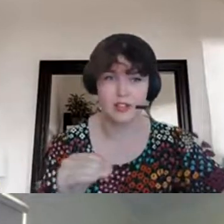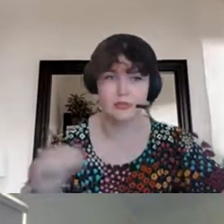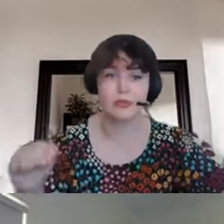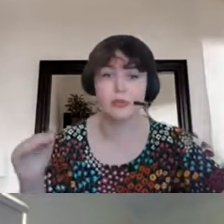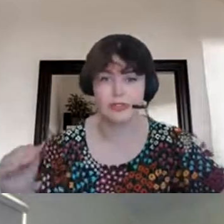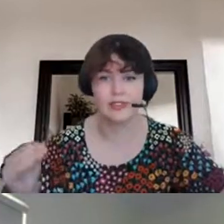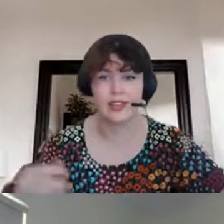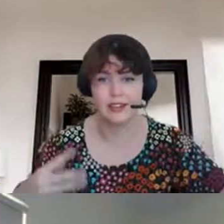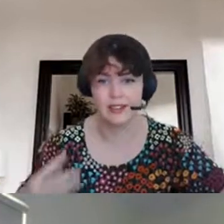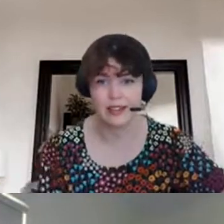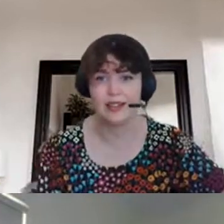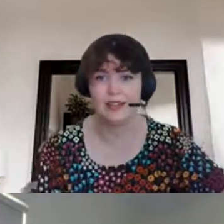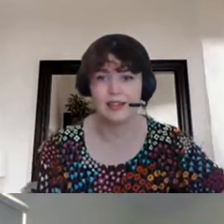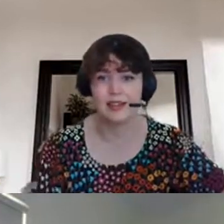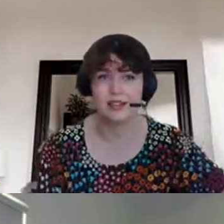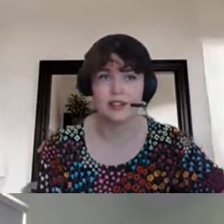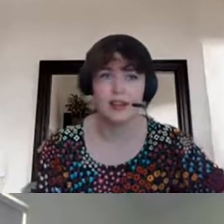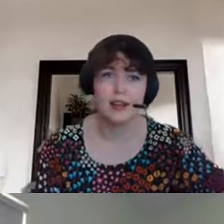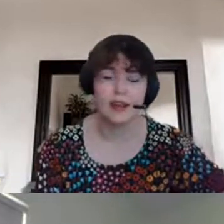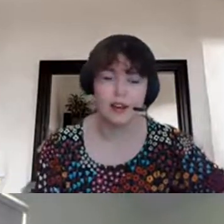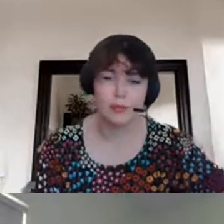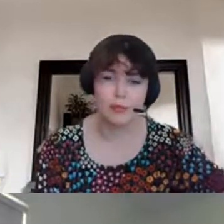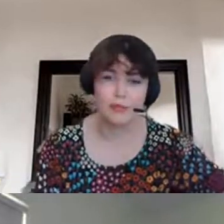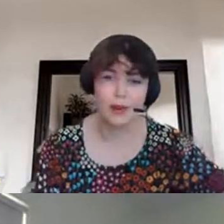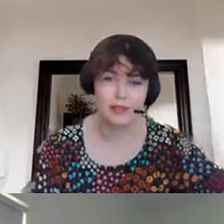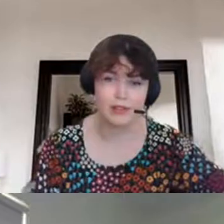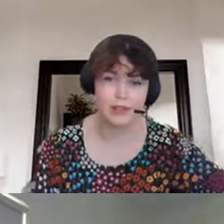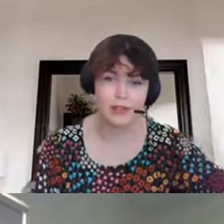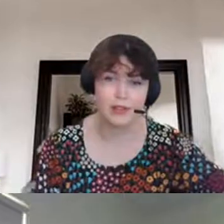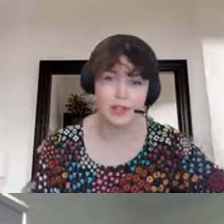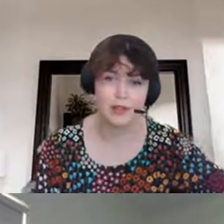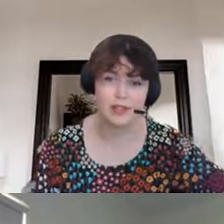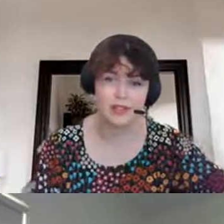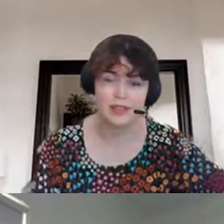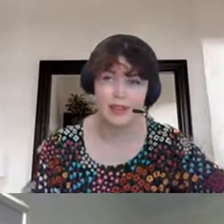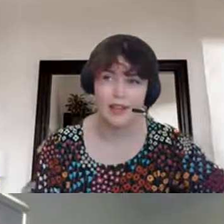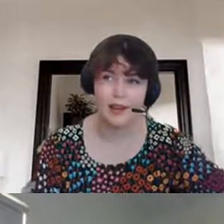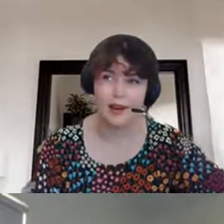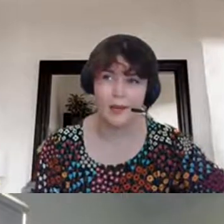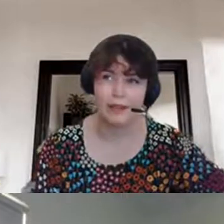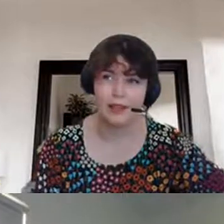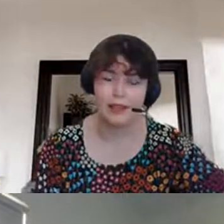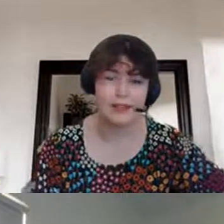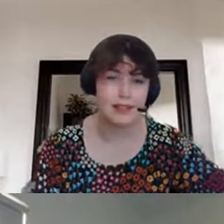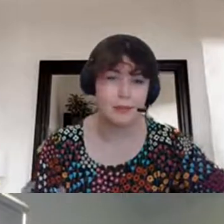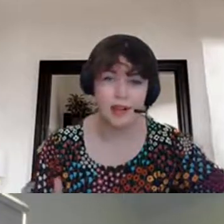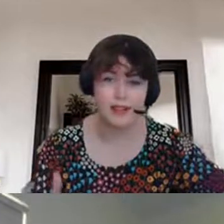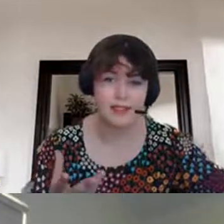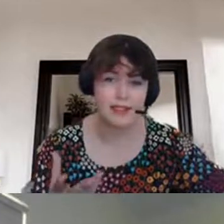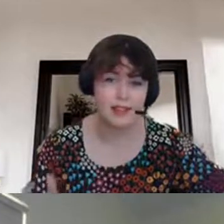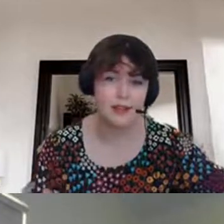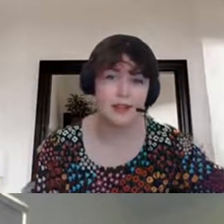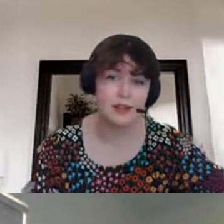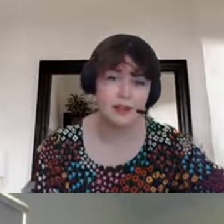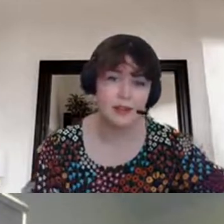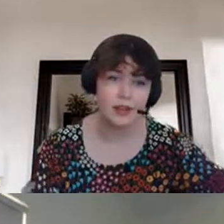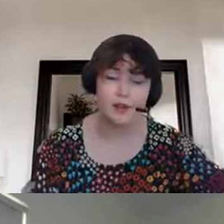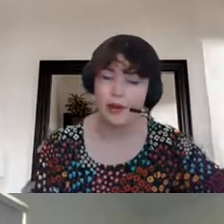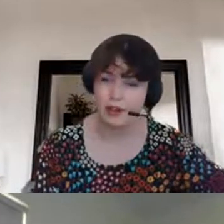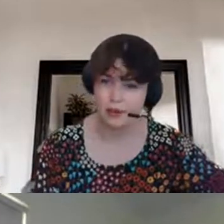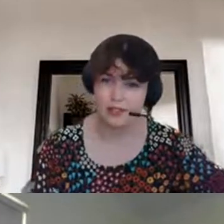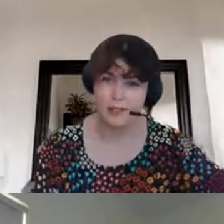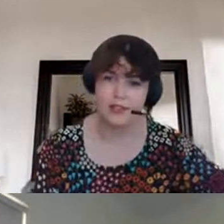rules, the energy rules that sit underneath the legislation, are approved by the Federal Energy Minister. Let's say it passes this